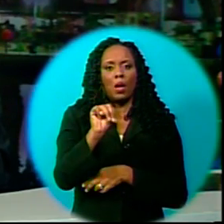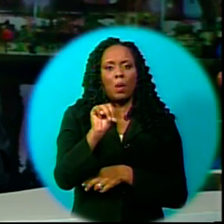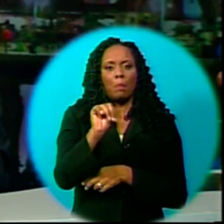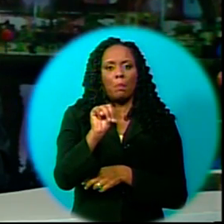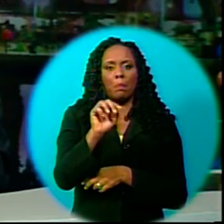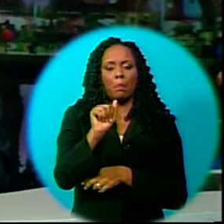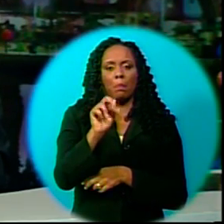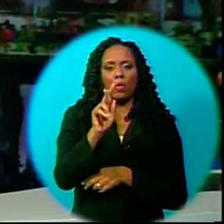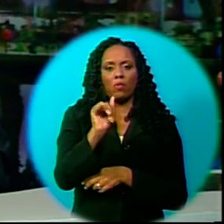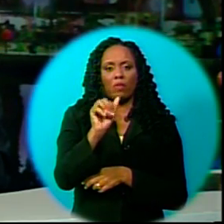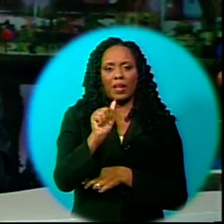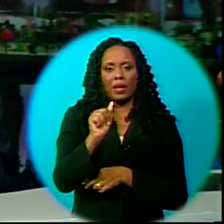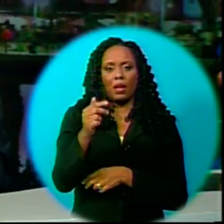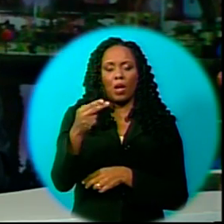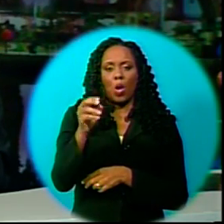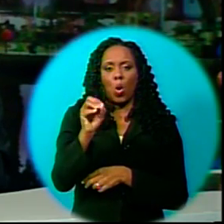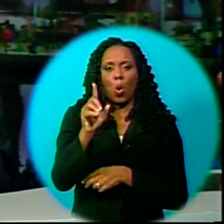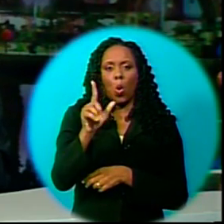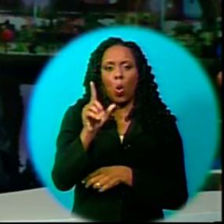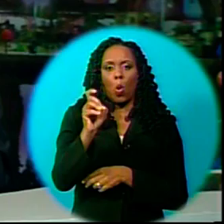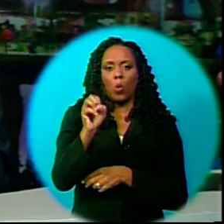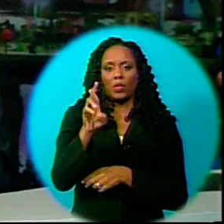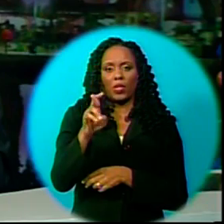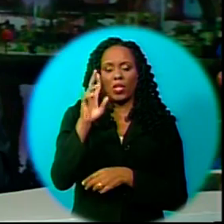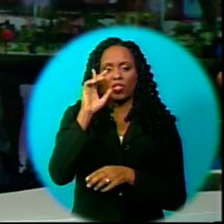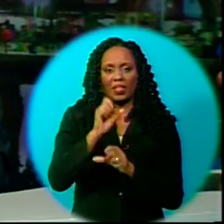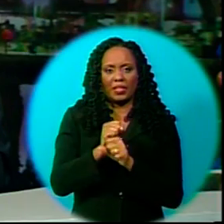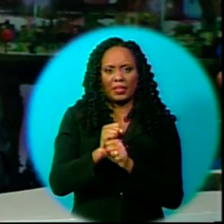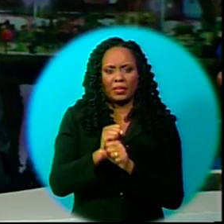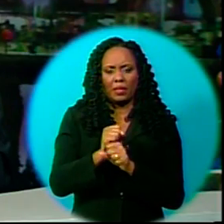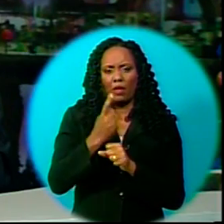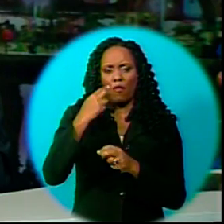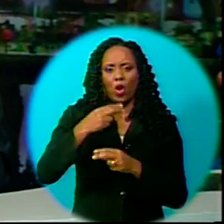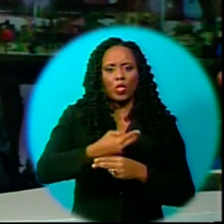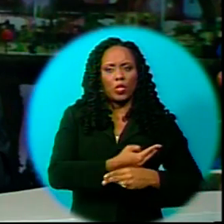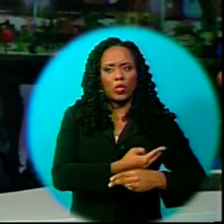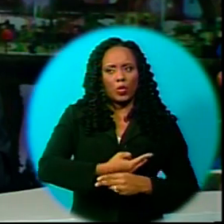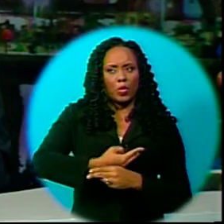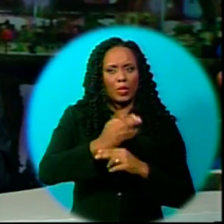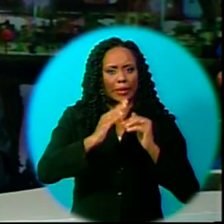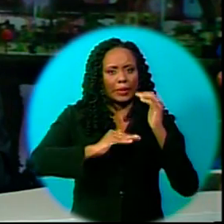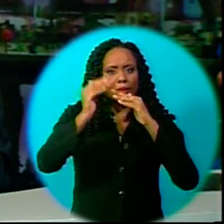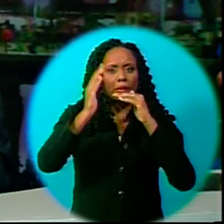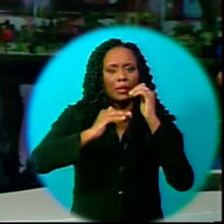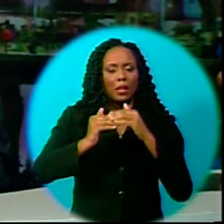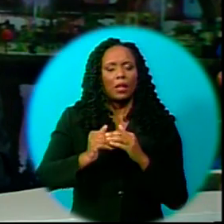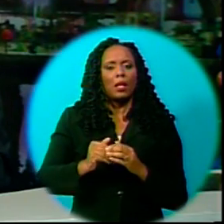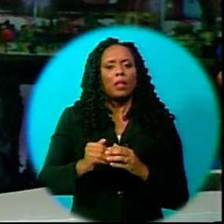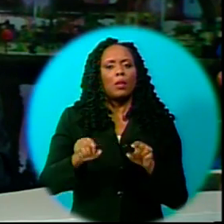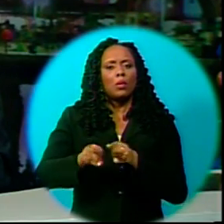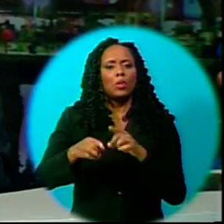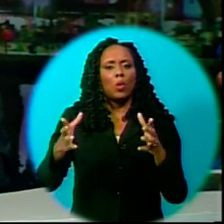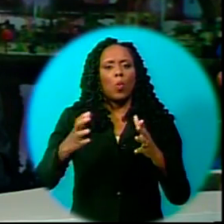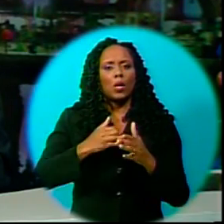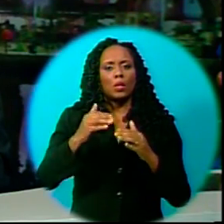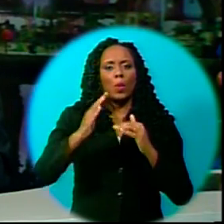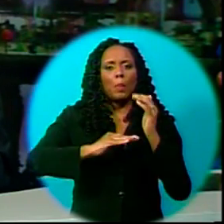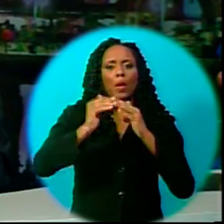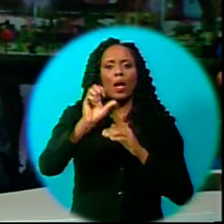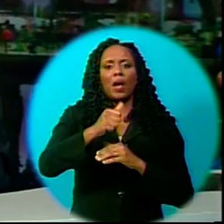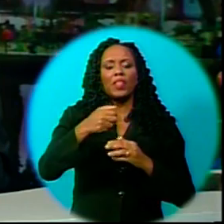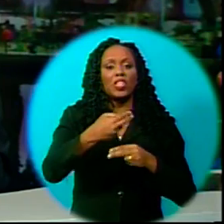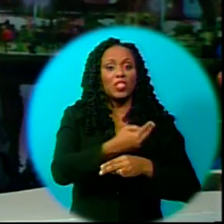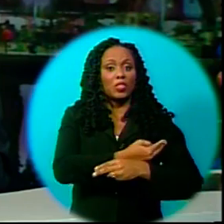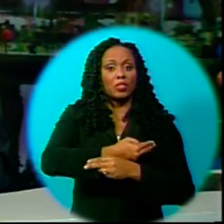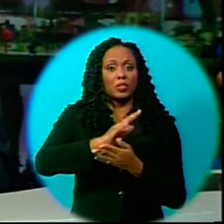issues surrounding nursery education. Mr. Jones says plans are already being made to construct other nursery schools in the parishes of St.